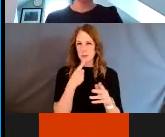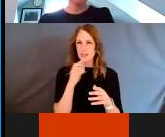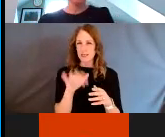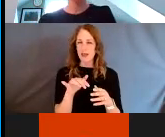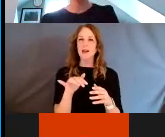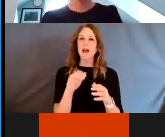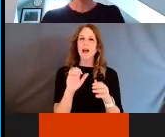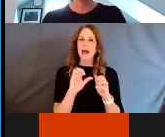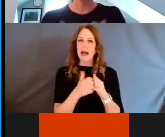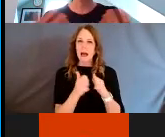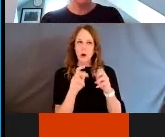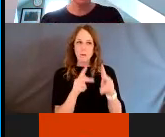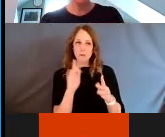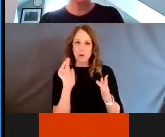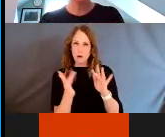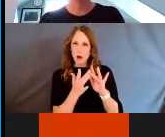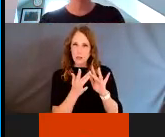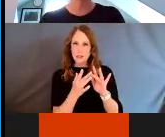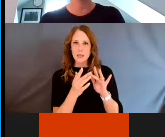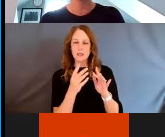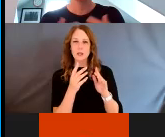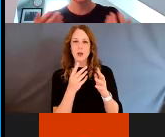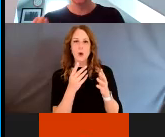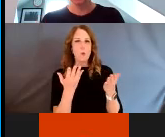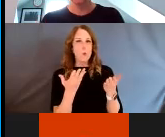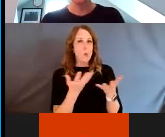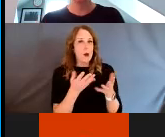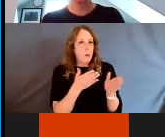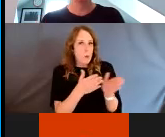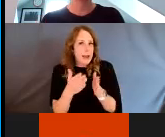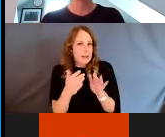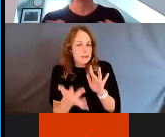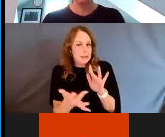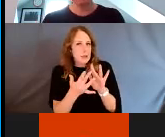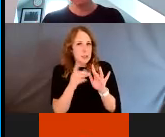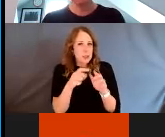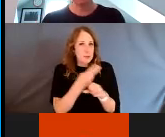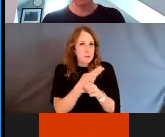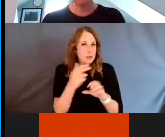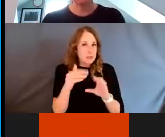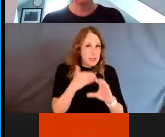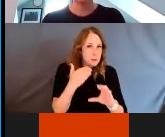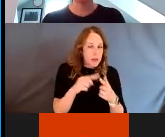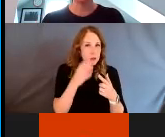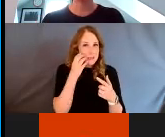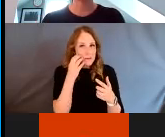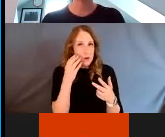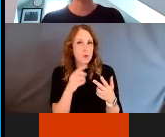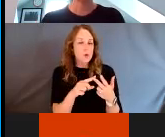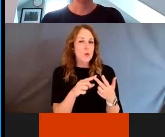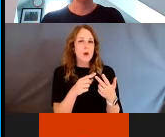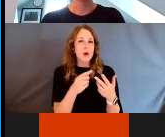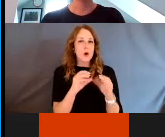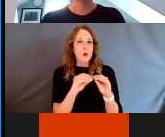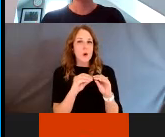people can contact you, what medium they can use, like should they be using email? Do you have a cell phone that's provided by your